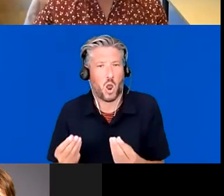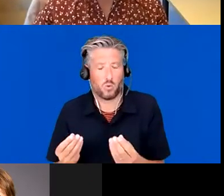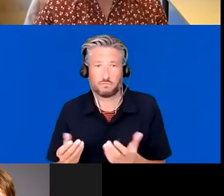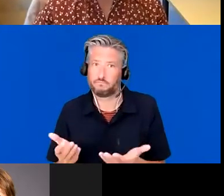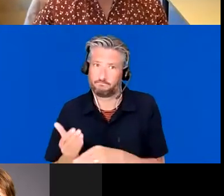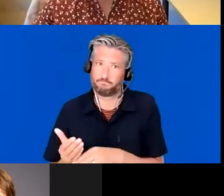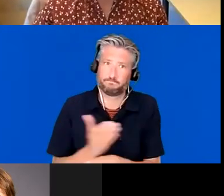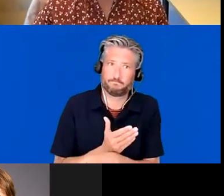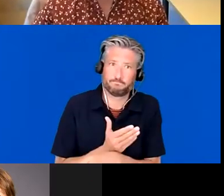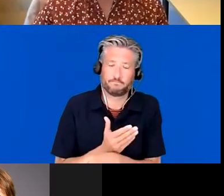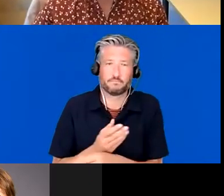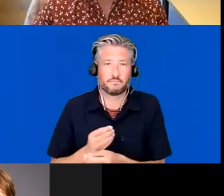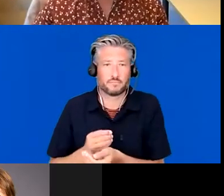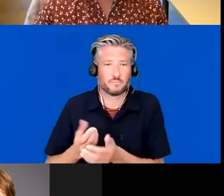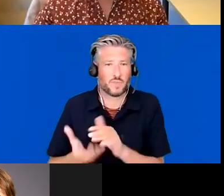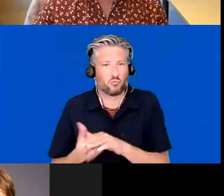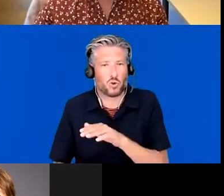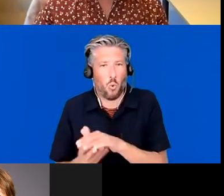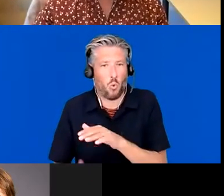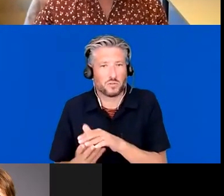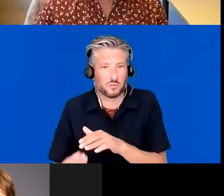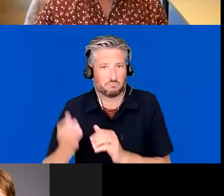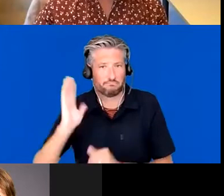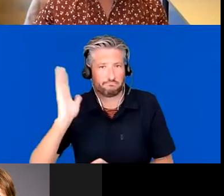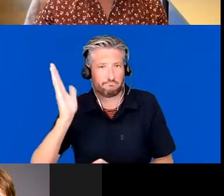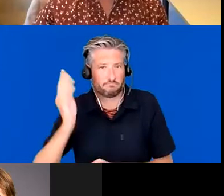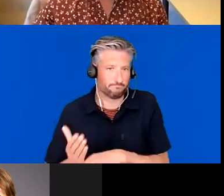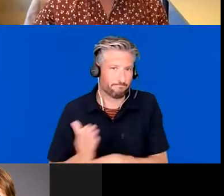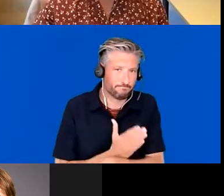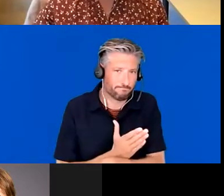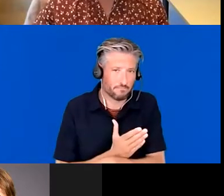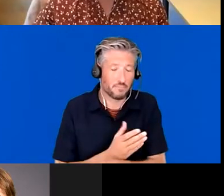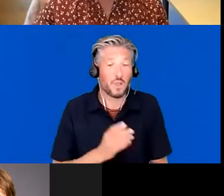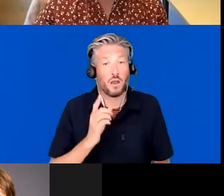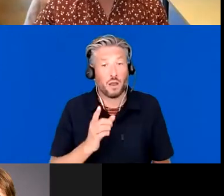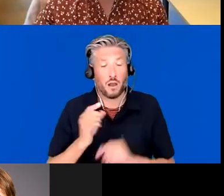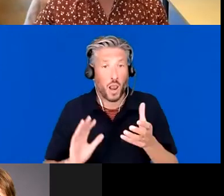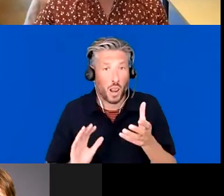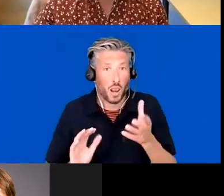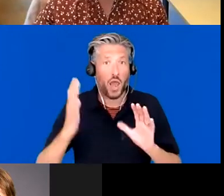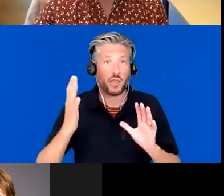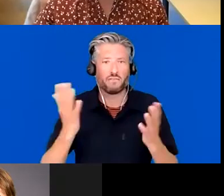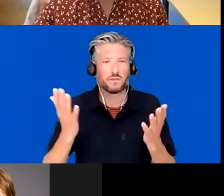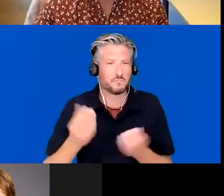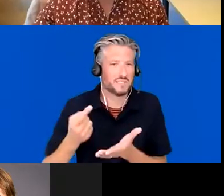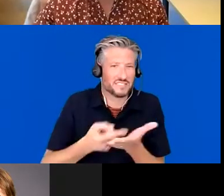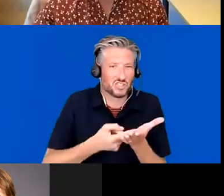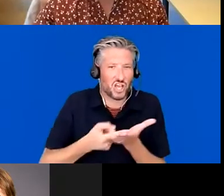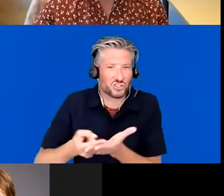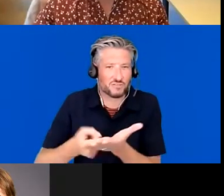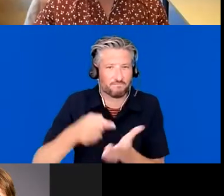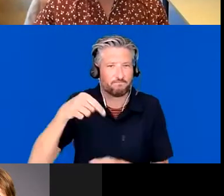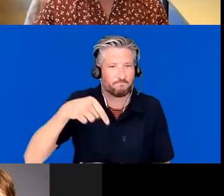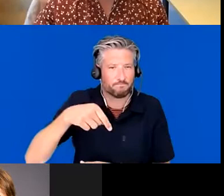to manage those sorts of issues. And then what was live was the discussions. So basically we had Zoom and we